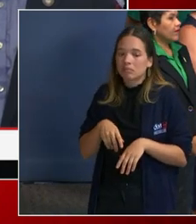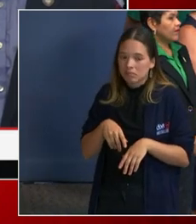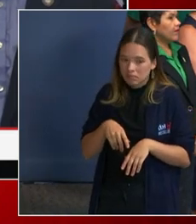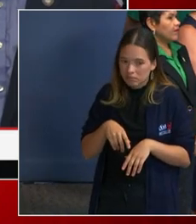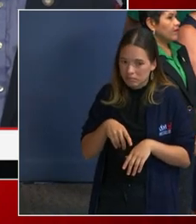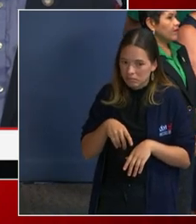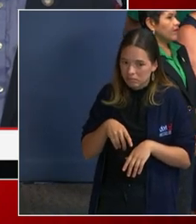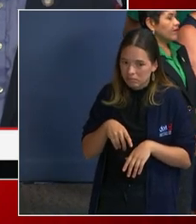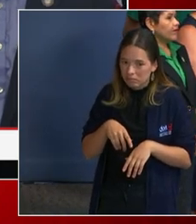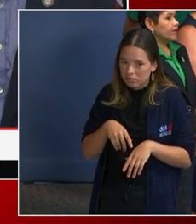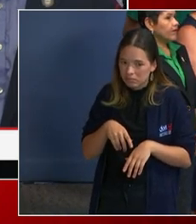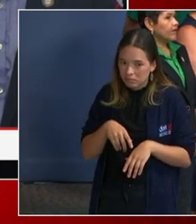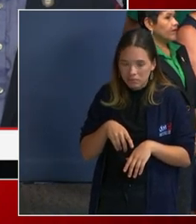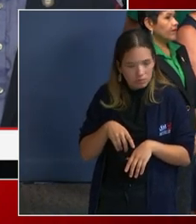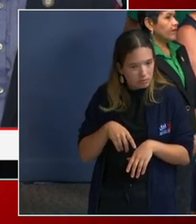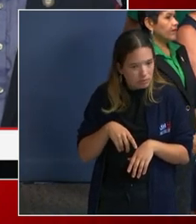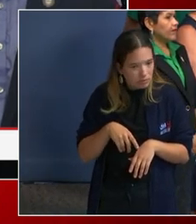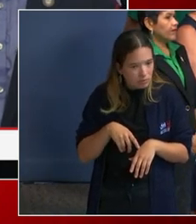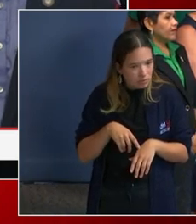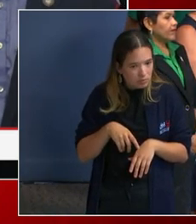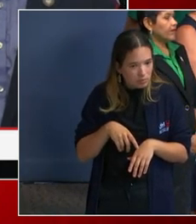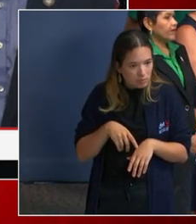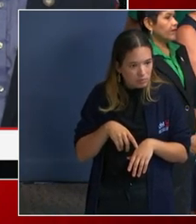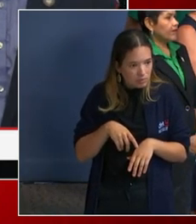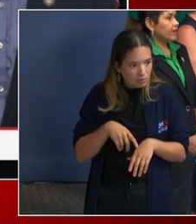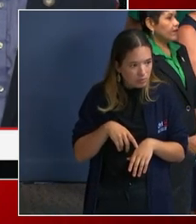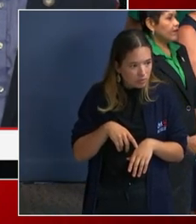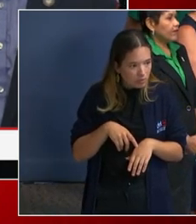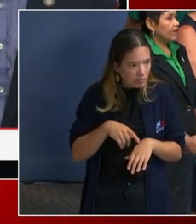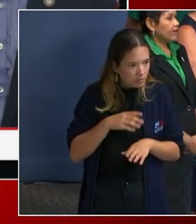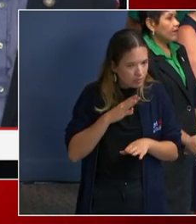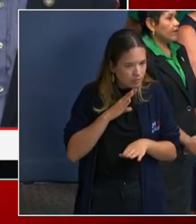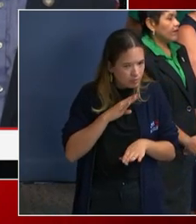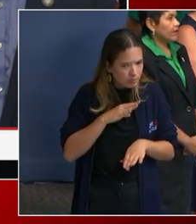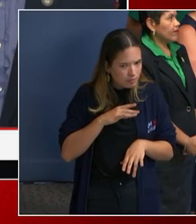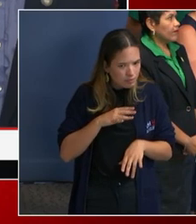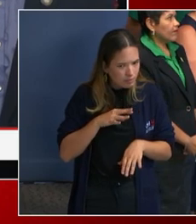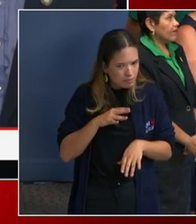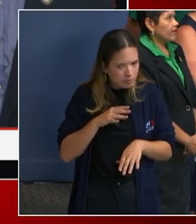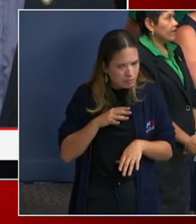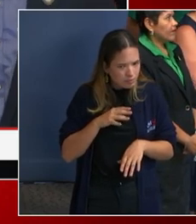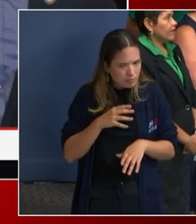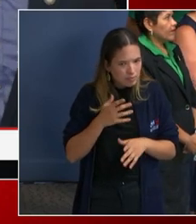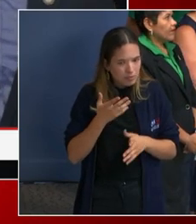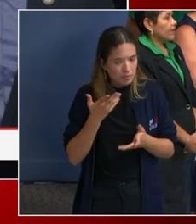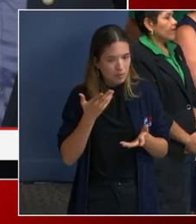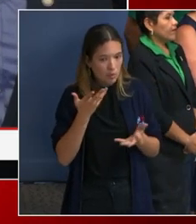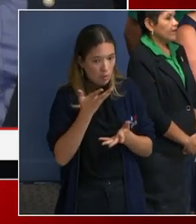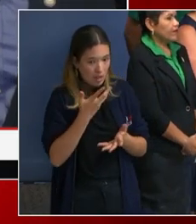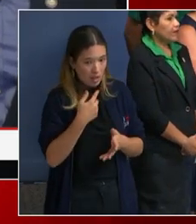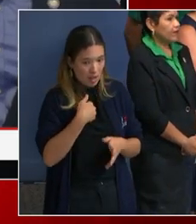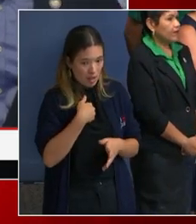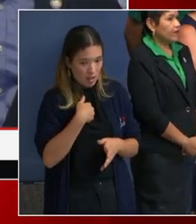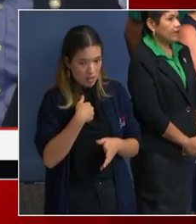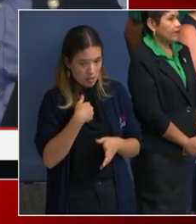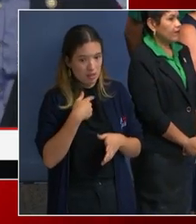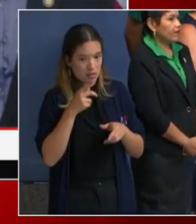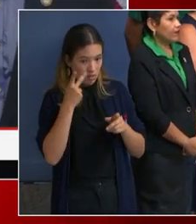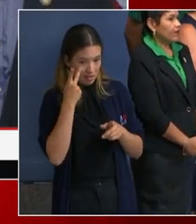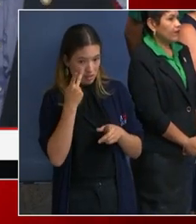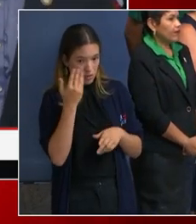made during dispatch that result possibly in further. What I know is that some people who are reporting